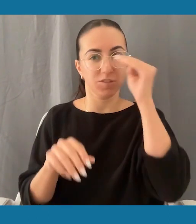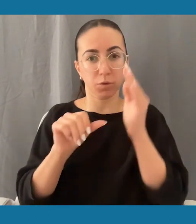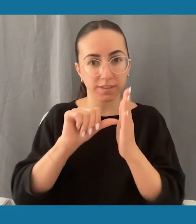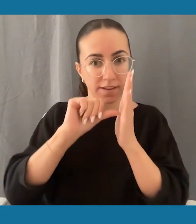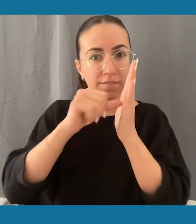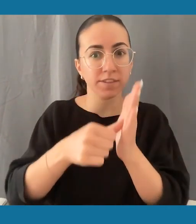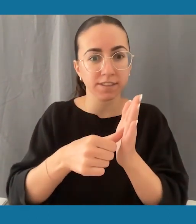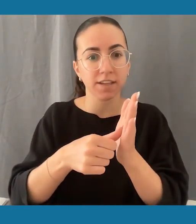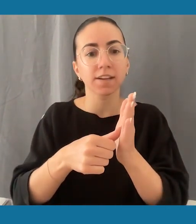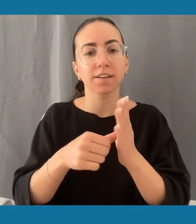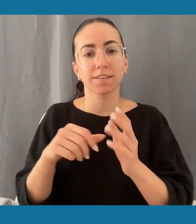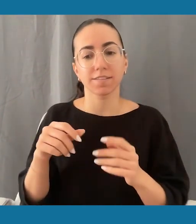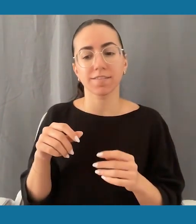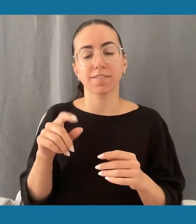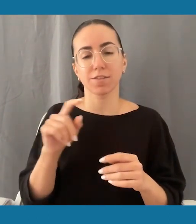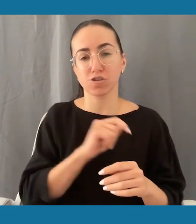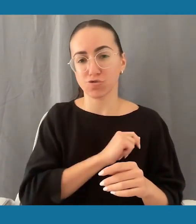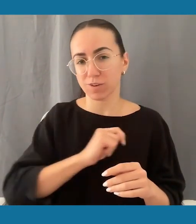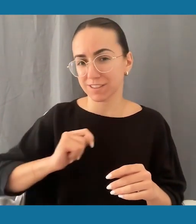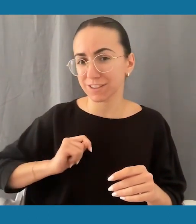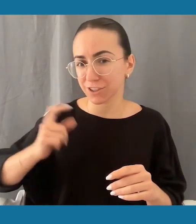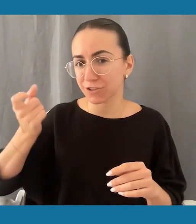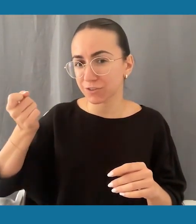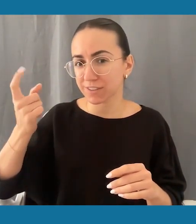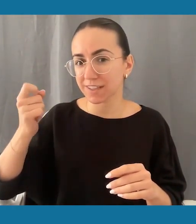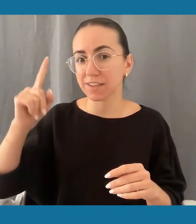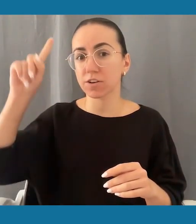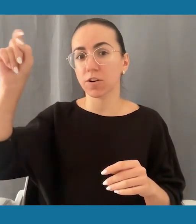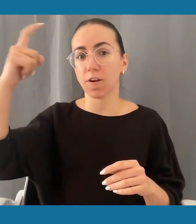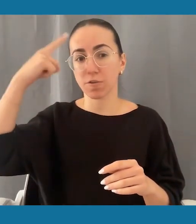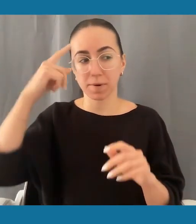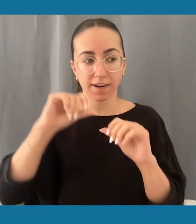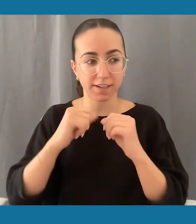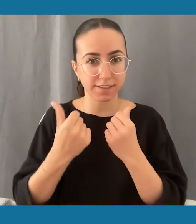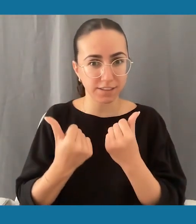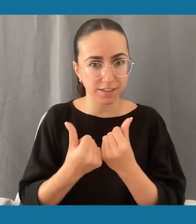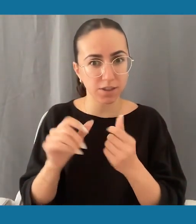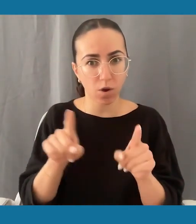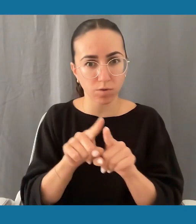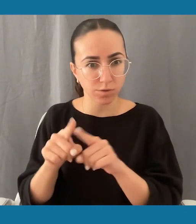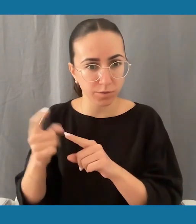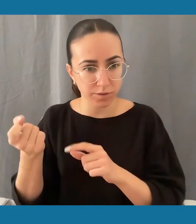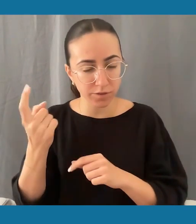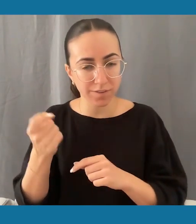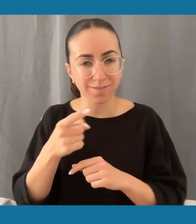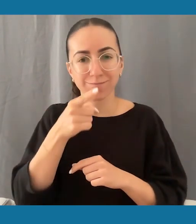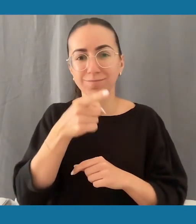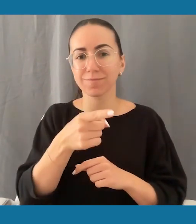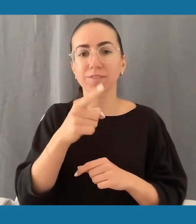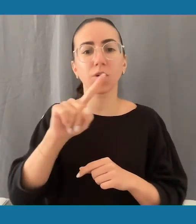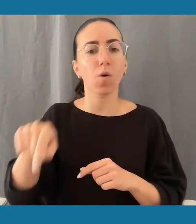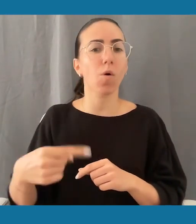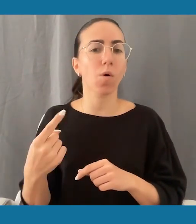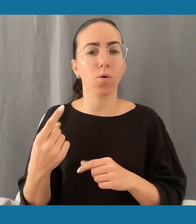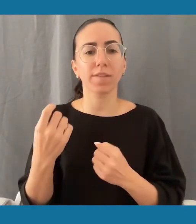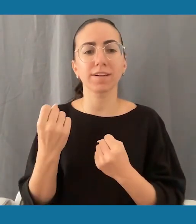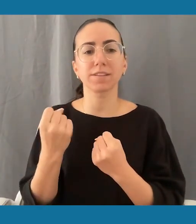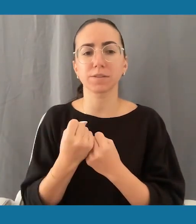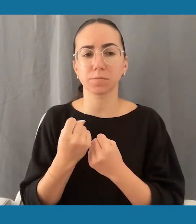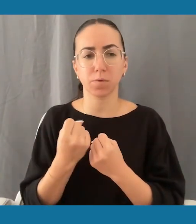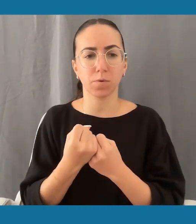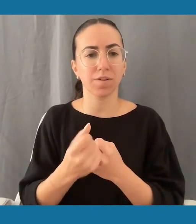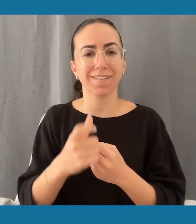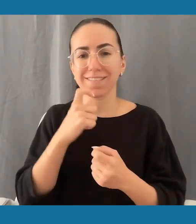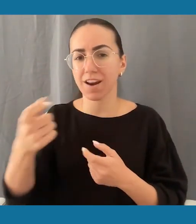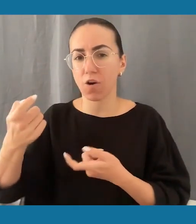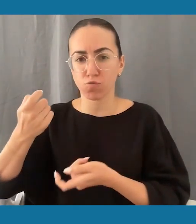is clear, that the trustee understands it, that the government agencies understand. This trust is simply designed to